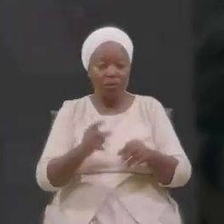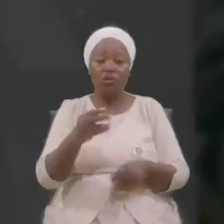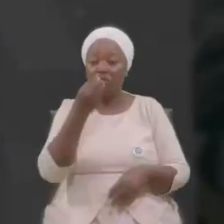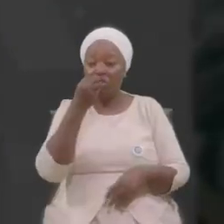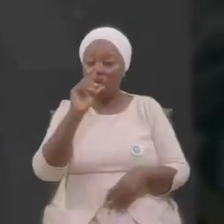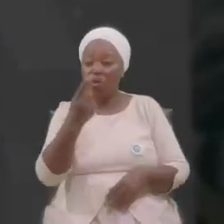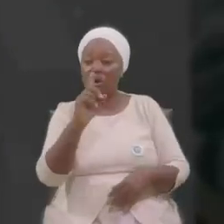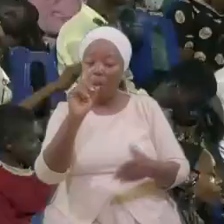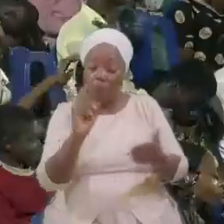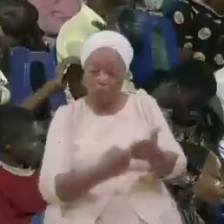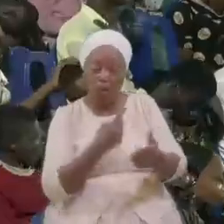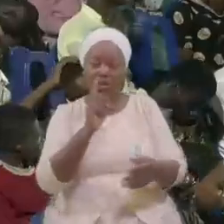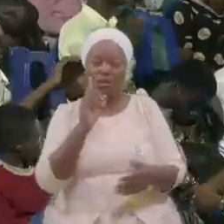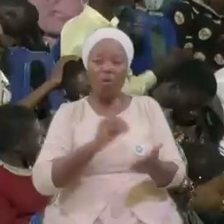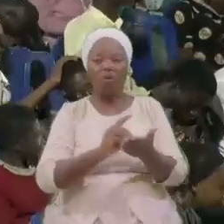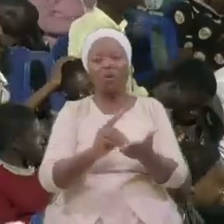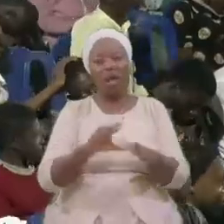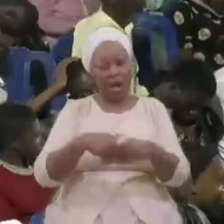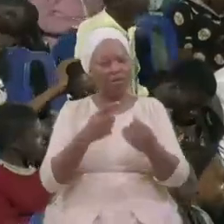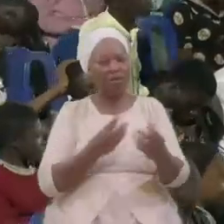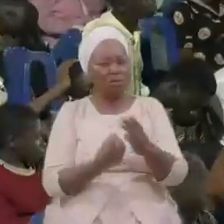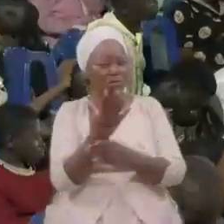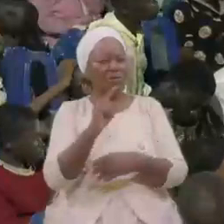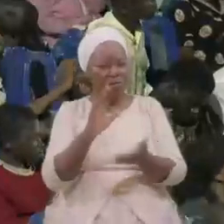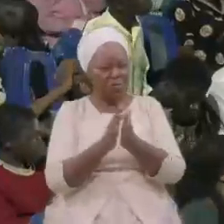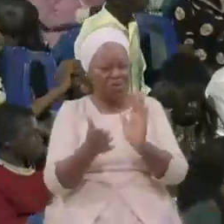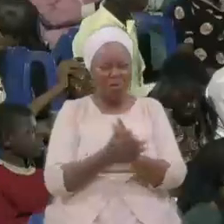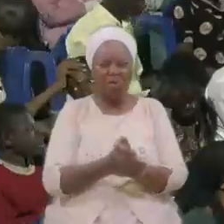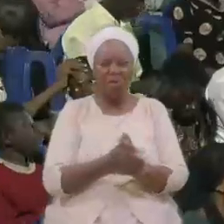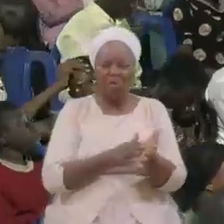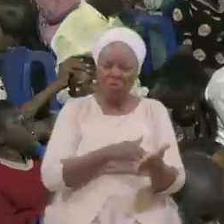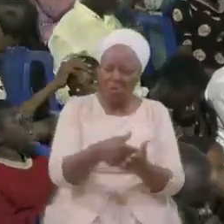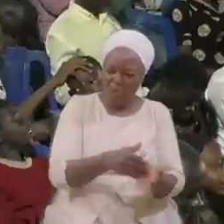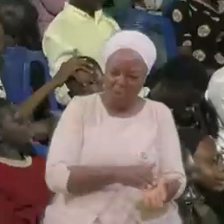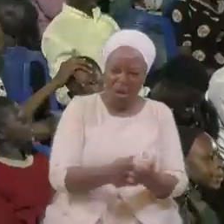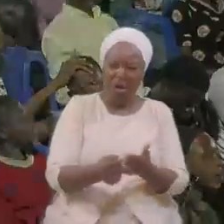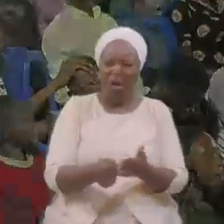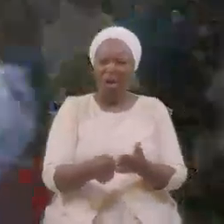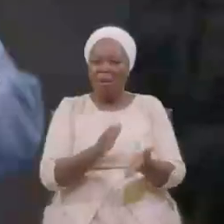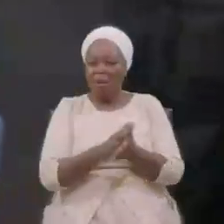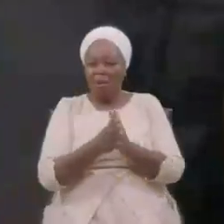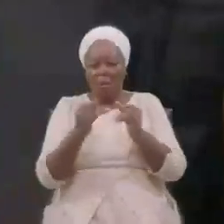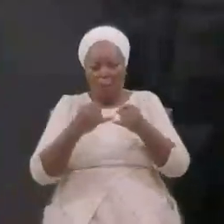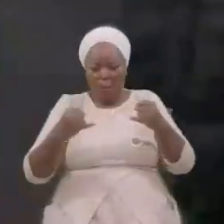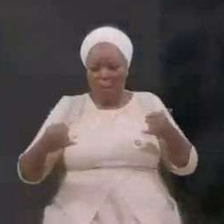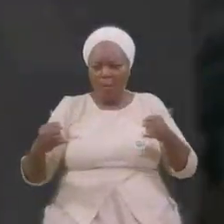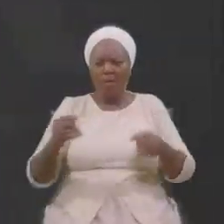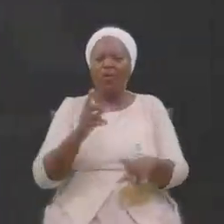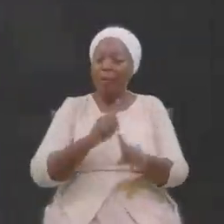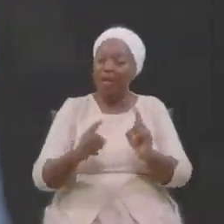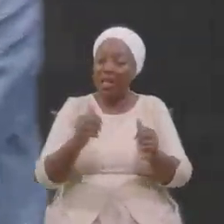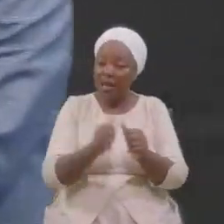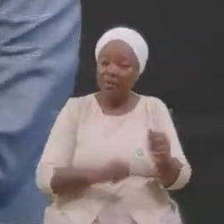How will you grow? You become anemic. You become emaciated. But every day